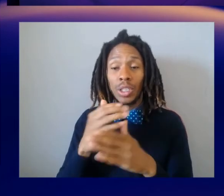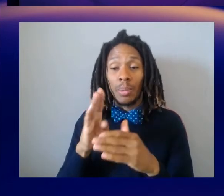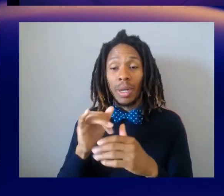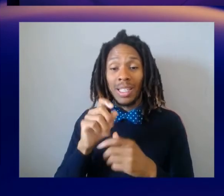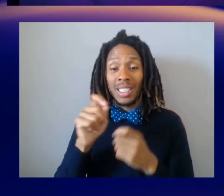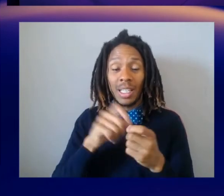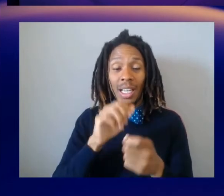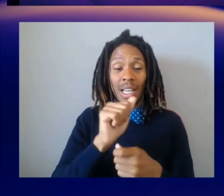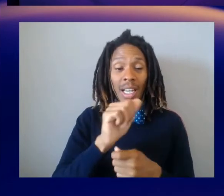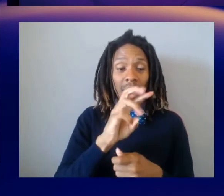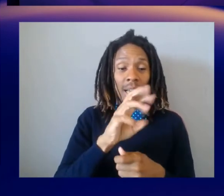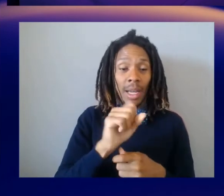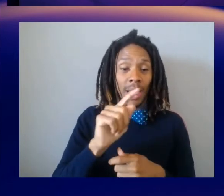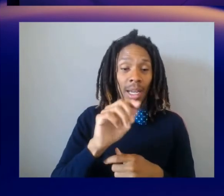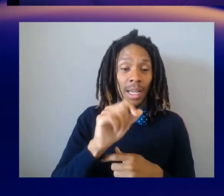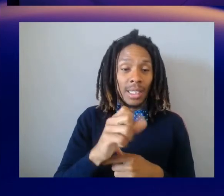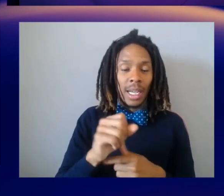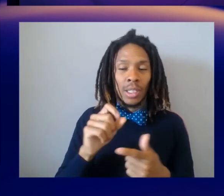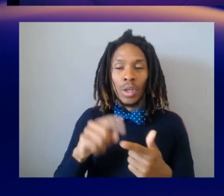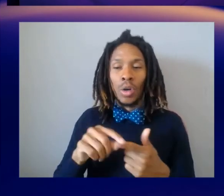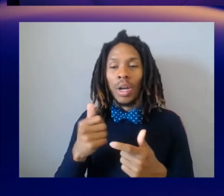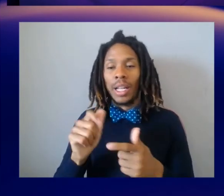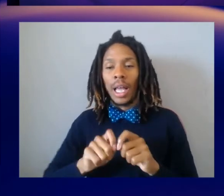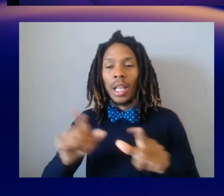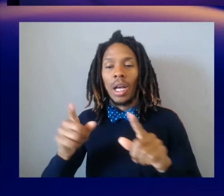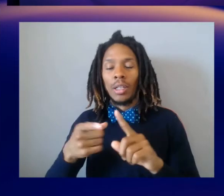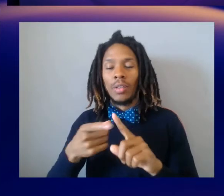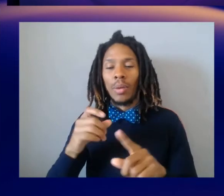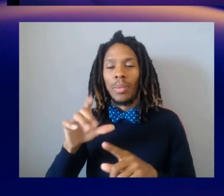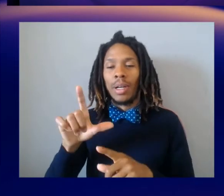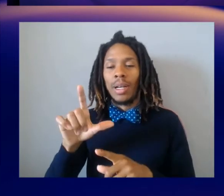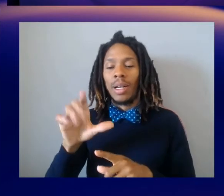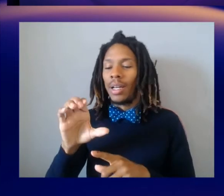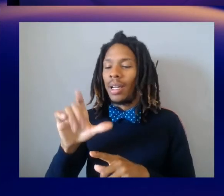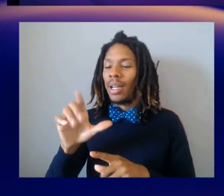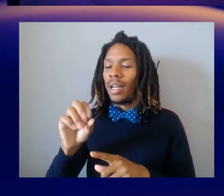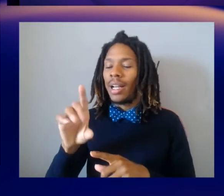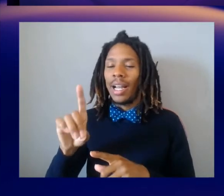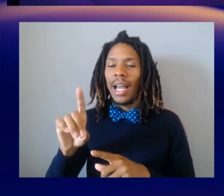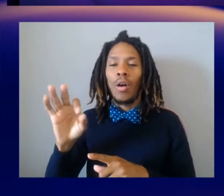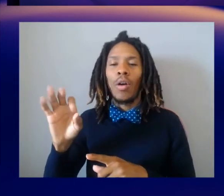tags or anything launched by CloudFormation. So incredibly easy to get started. Nice.